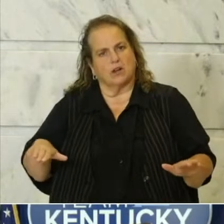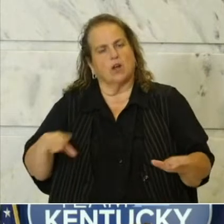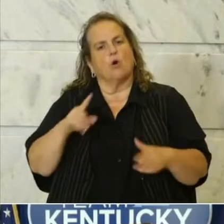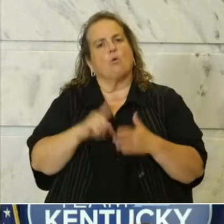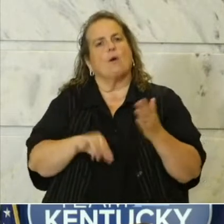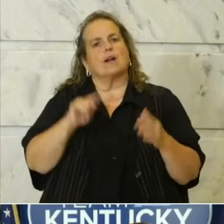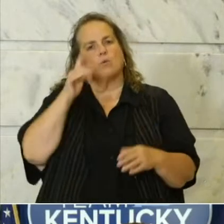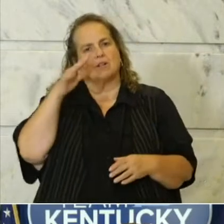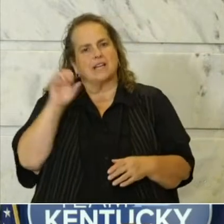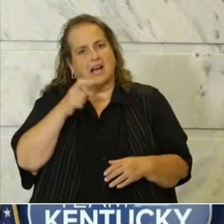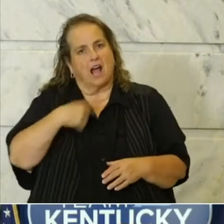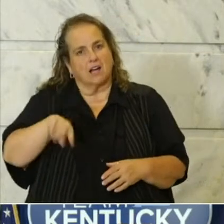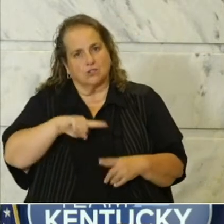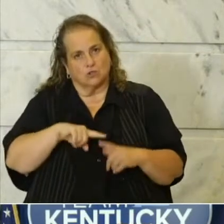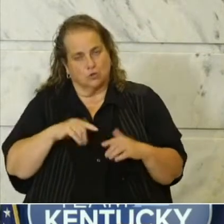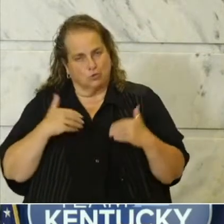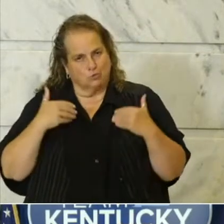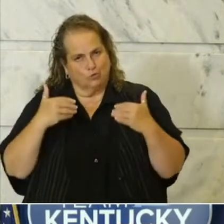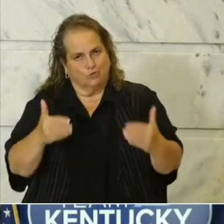for us moving forward.